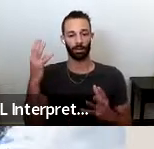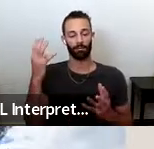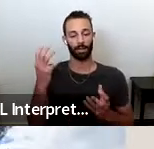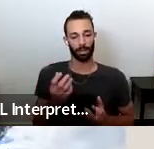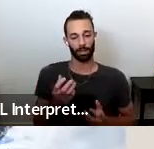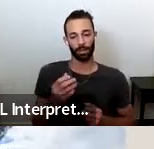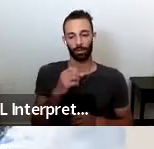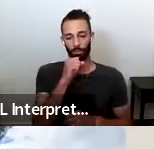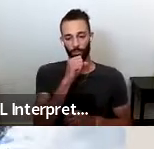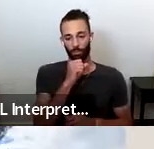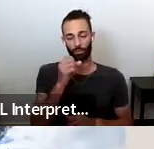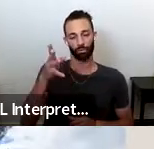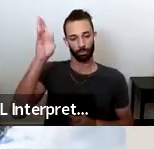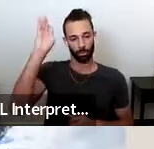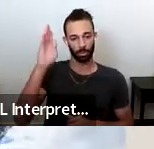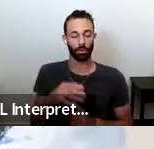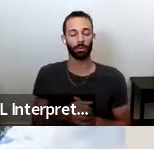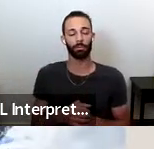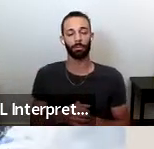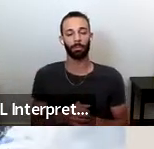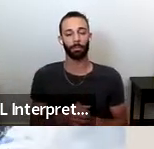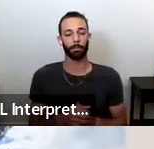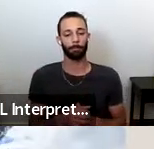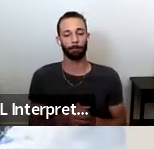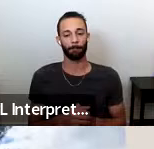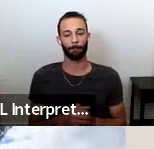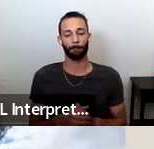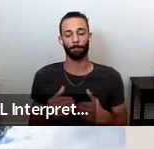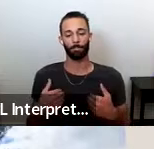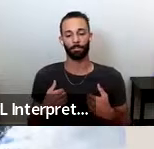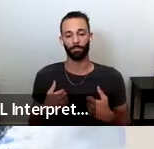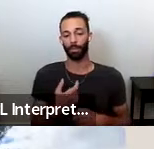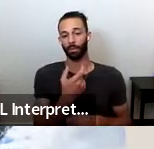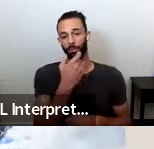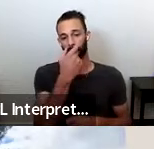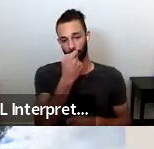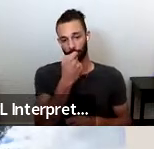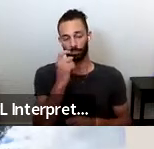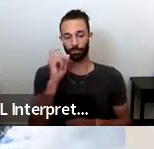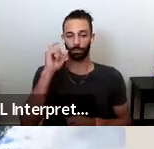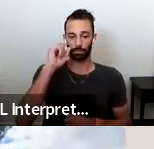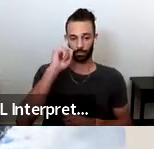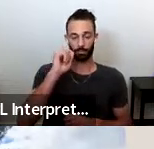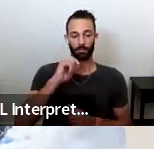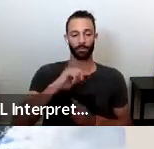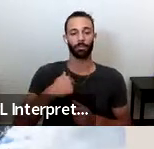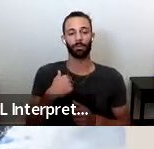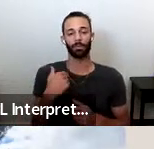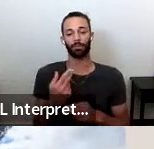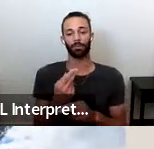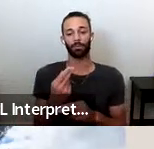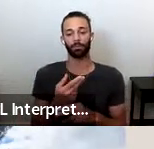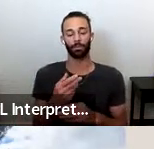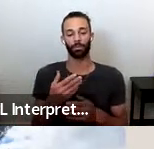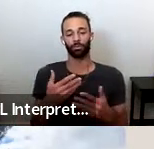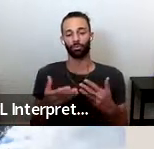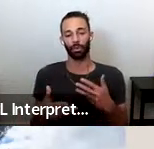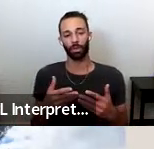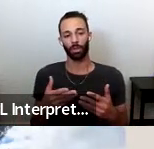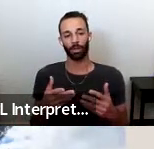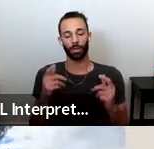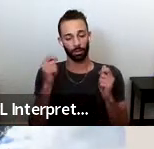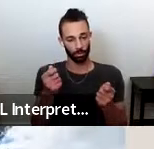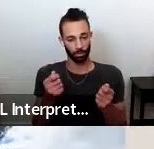I have a septum piercing, a nose piercing. I'm wearing a gray hoodie.